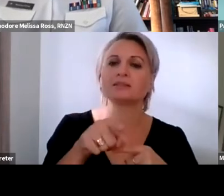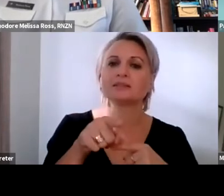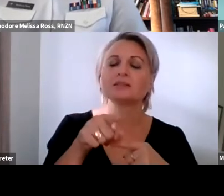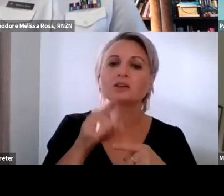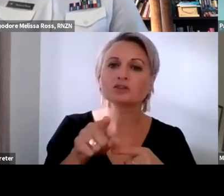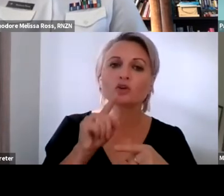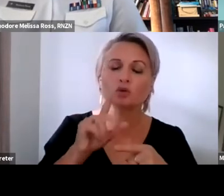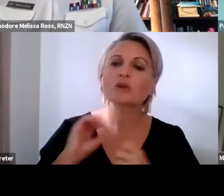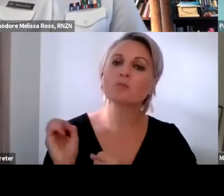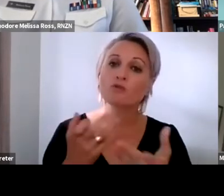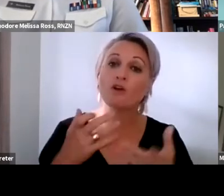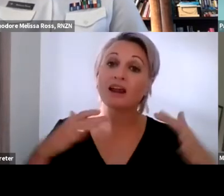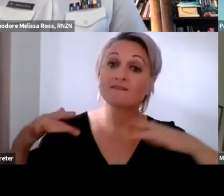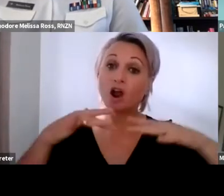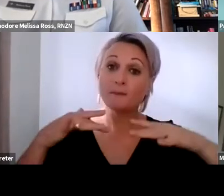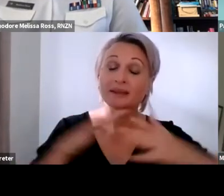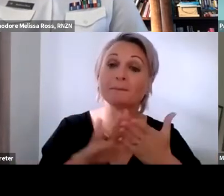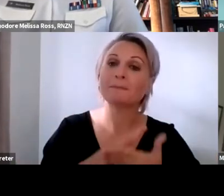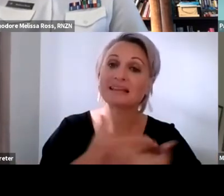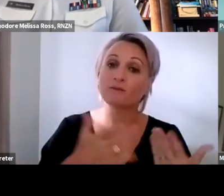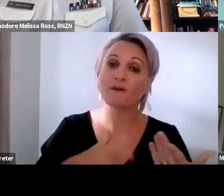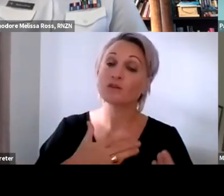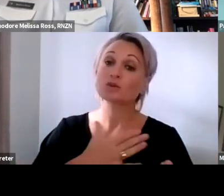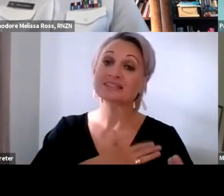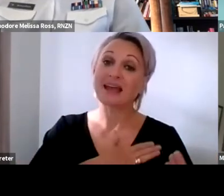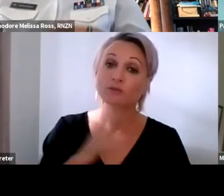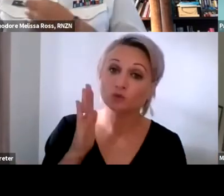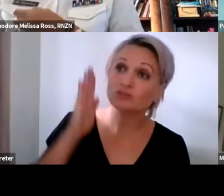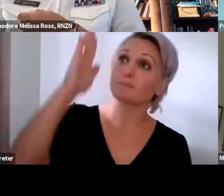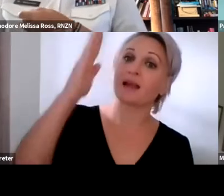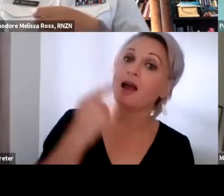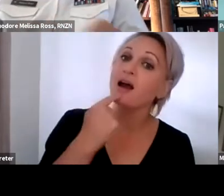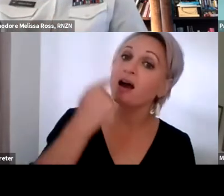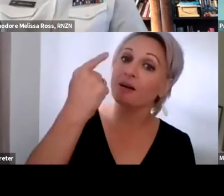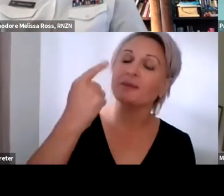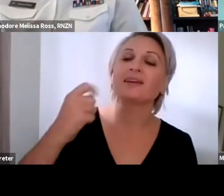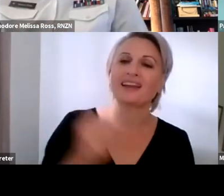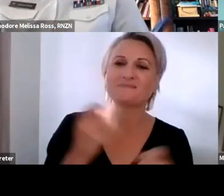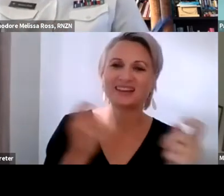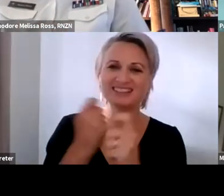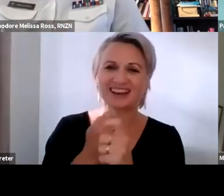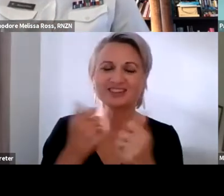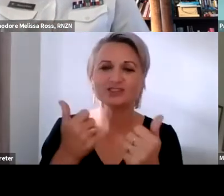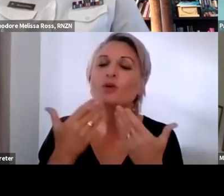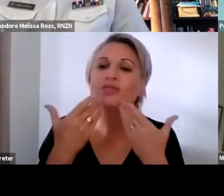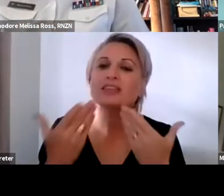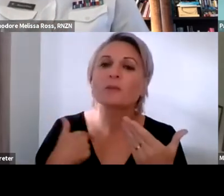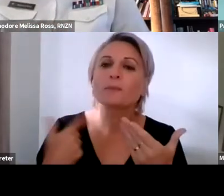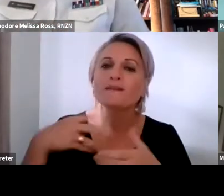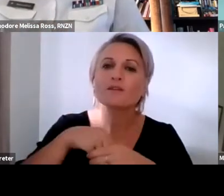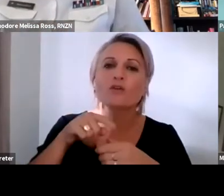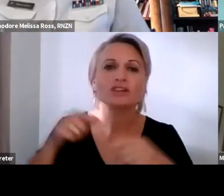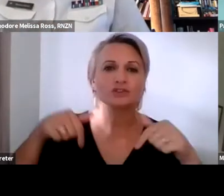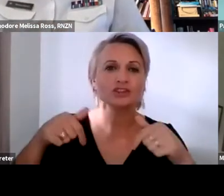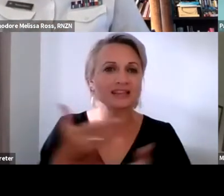that everyone can speak up and drive and crystallise change. So it's great to be part of today's discussion. Thank you. Thanks so much,